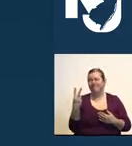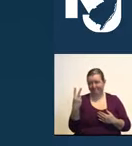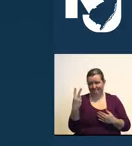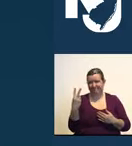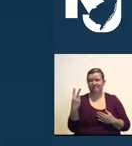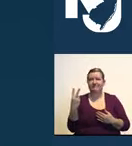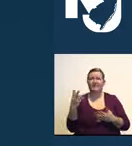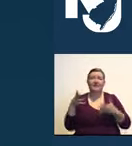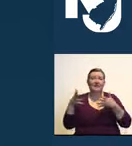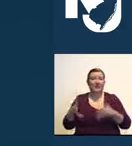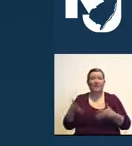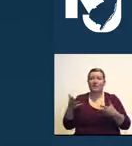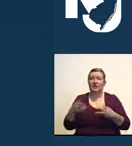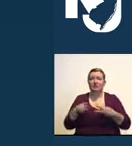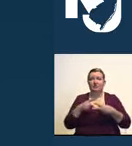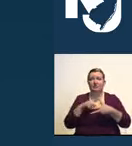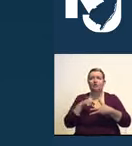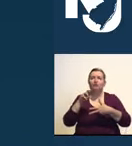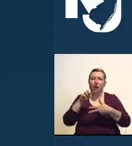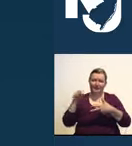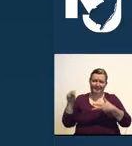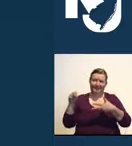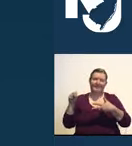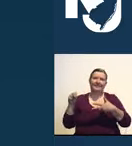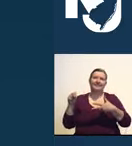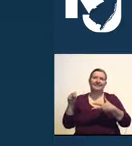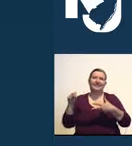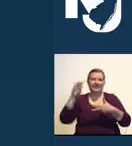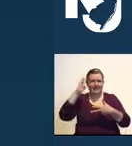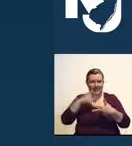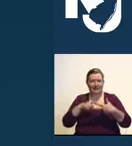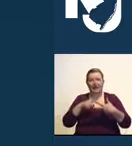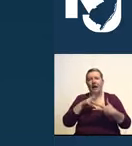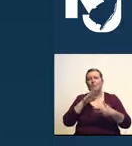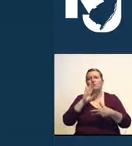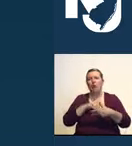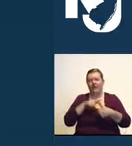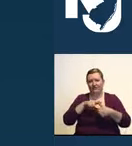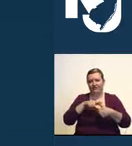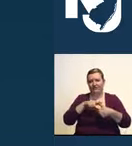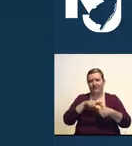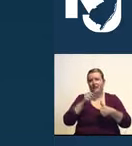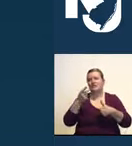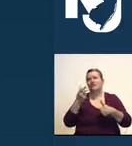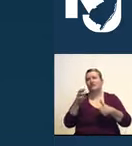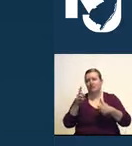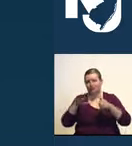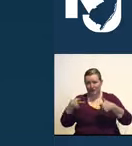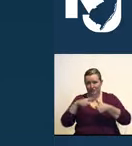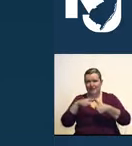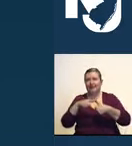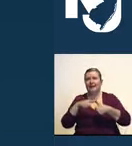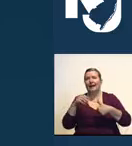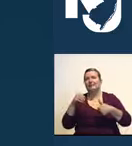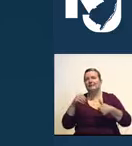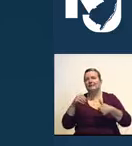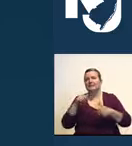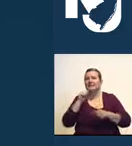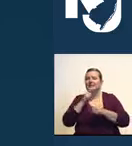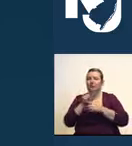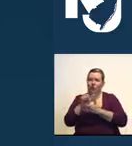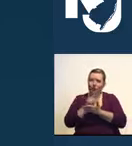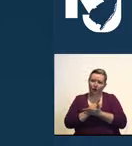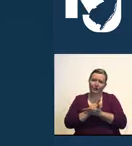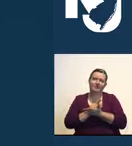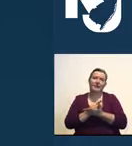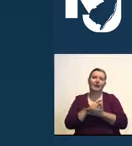Ross, as I mentioned, and Ross's wife, Shannon, and his grandsons, Connor and Brendan. He also leaves his sister and brother-in-law, Natalie and Ron, and his